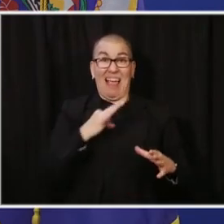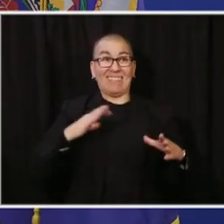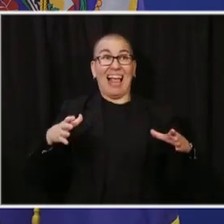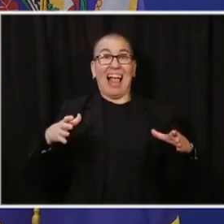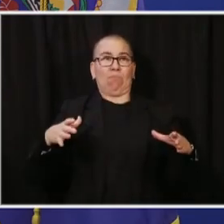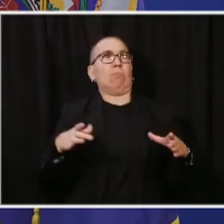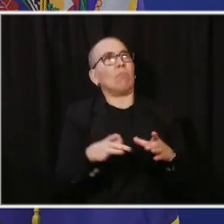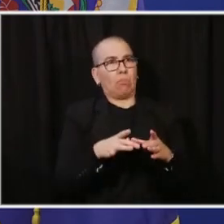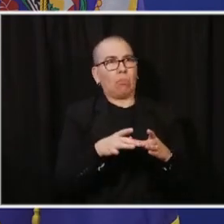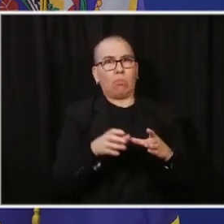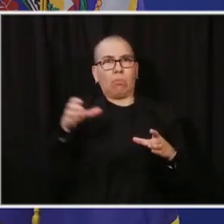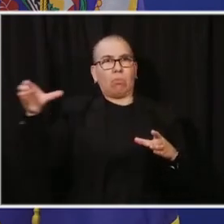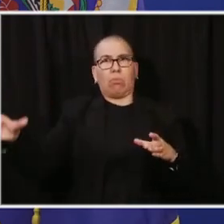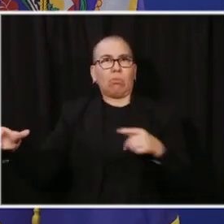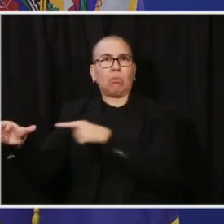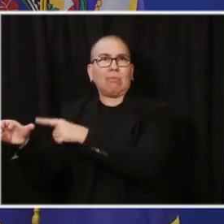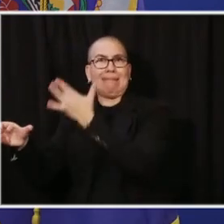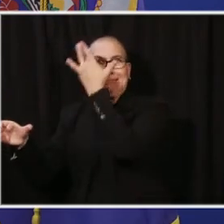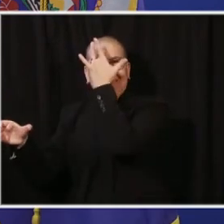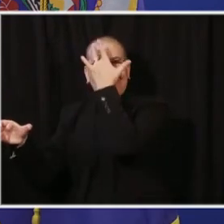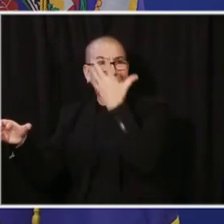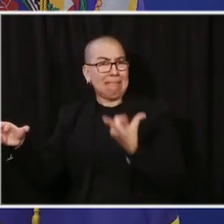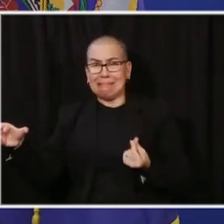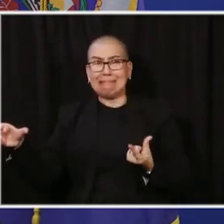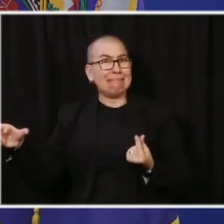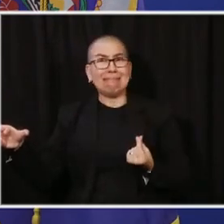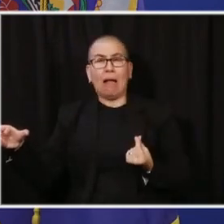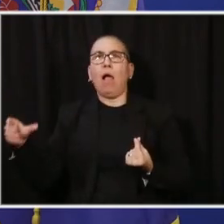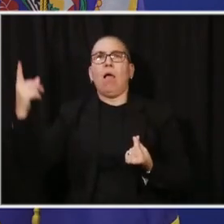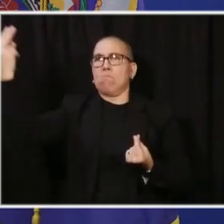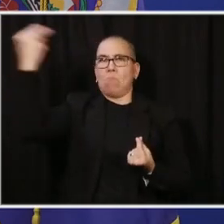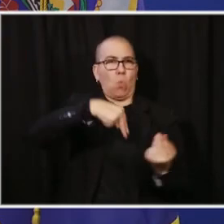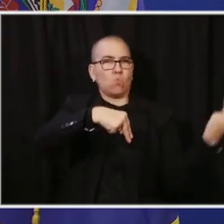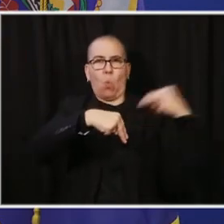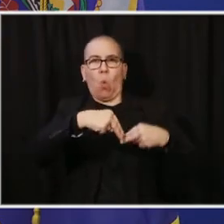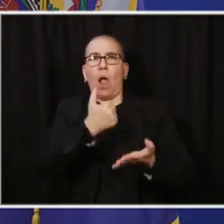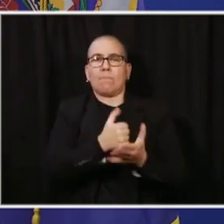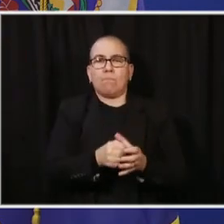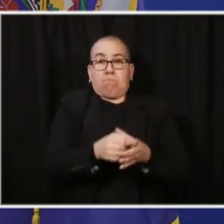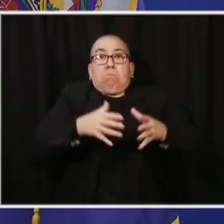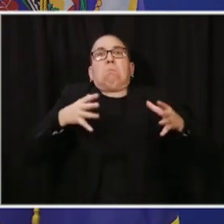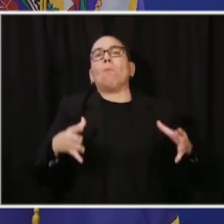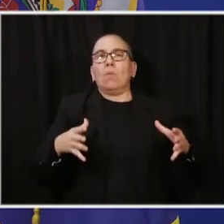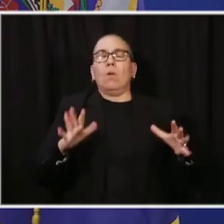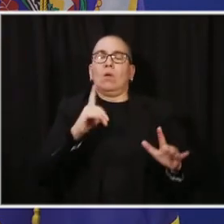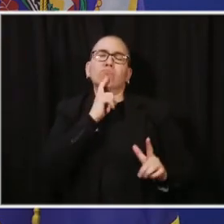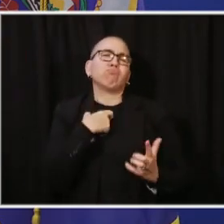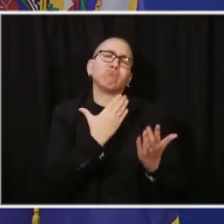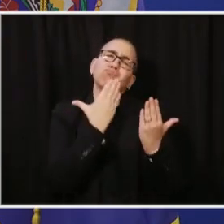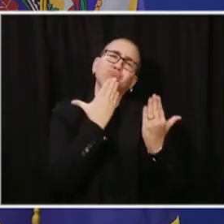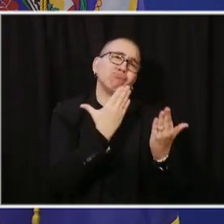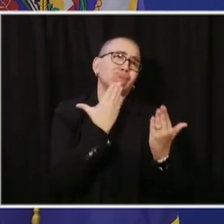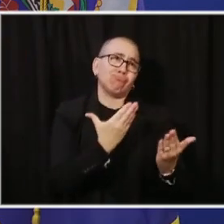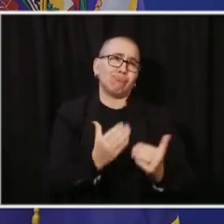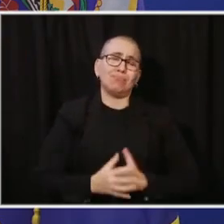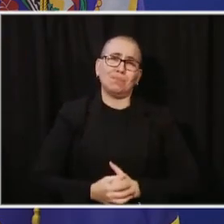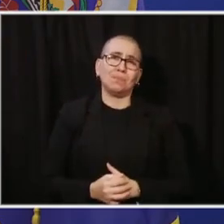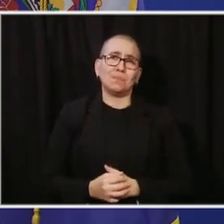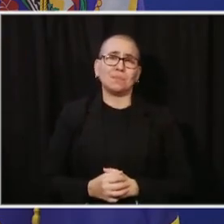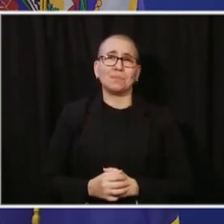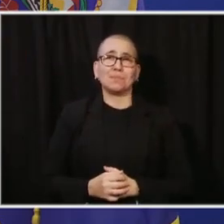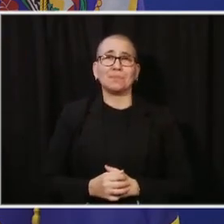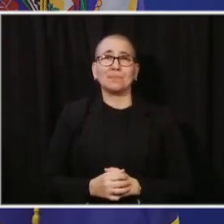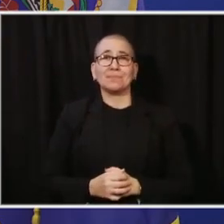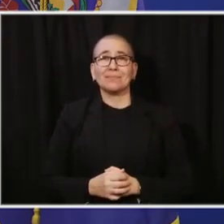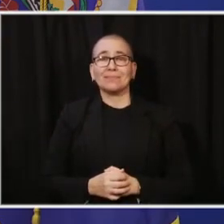I'm here to tell you that we have 12 nurses from all kinds, from all over the state, there to serve our residents. The Good Samaritan Society